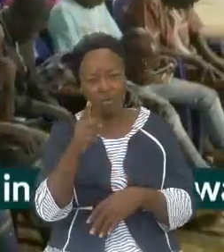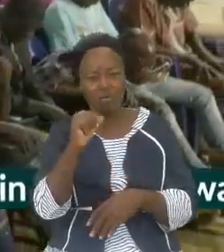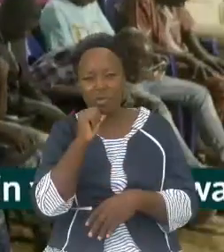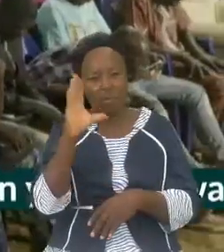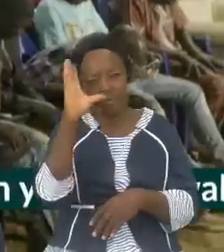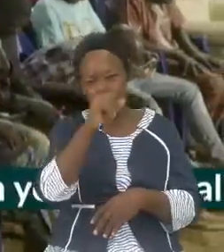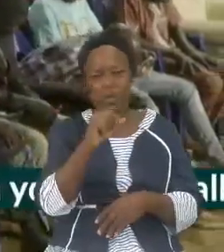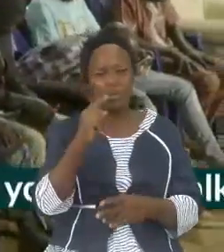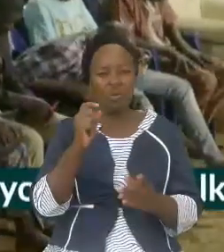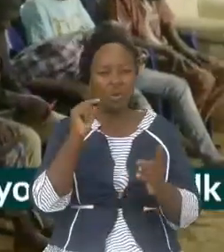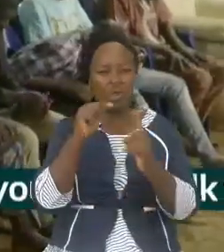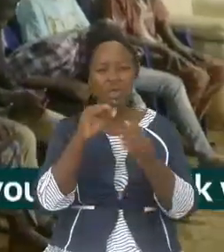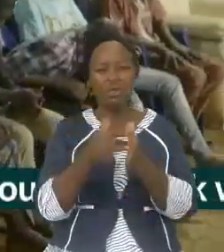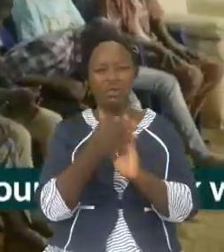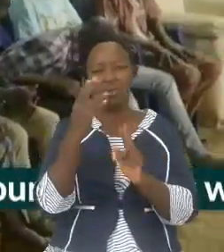target.